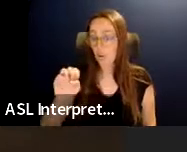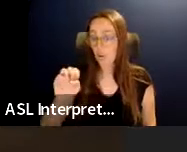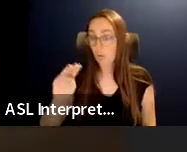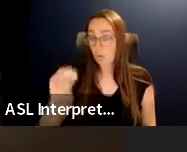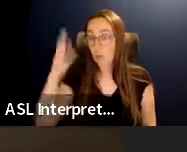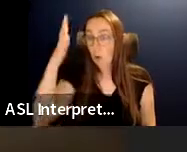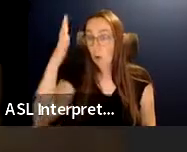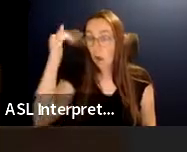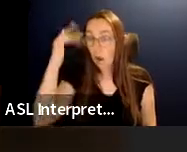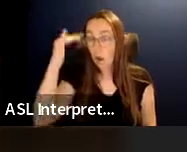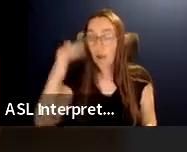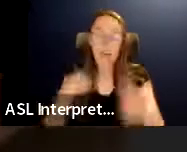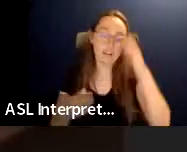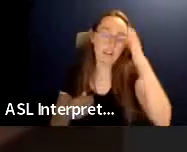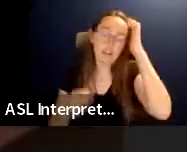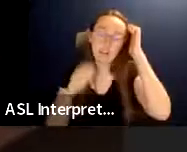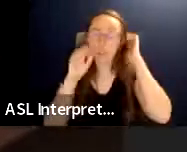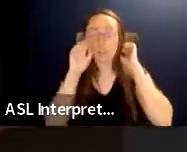is,